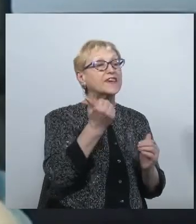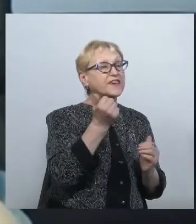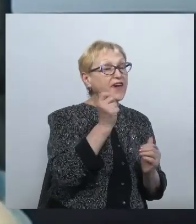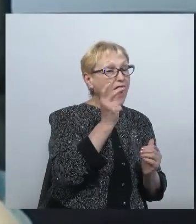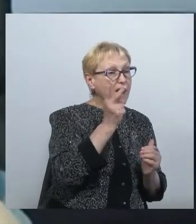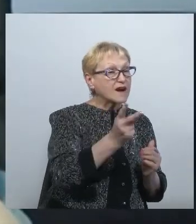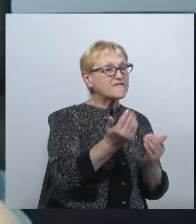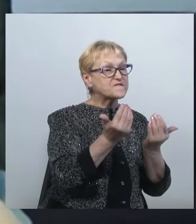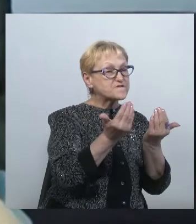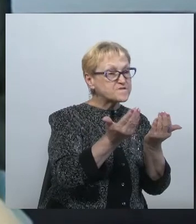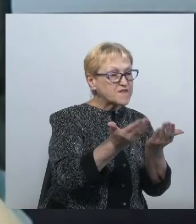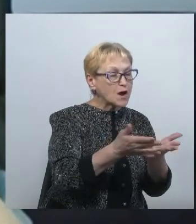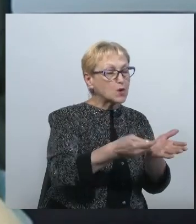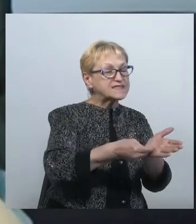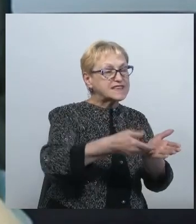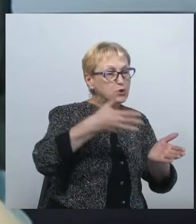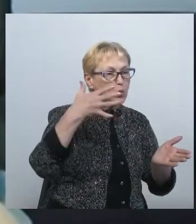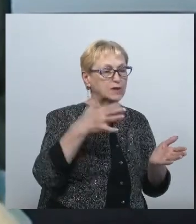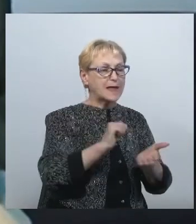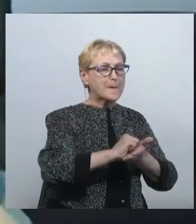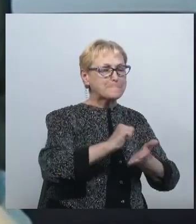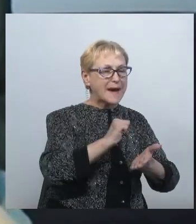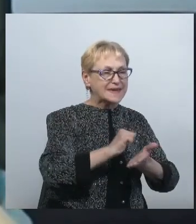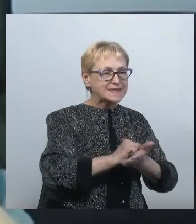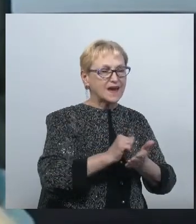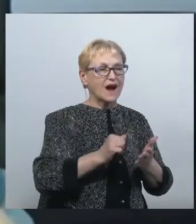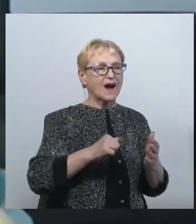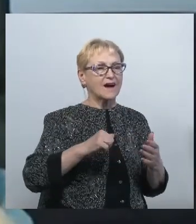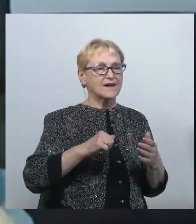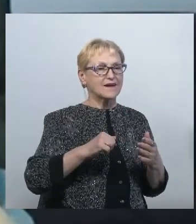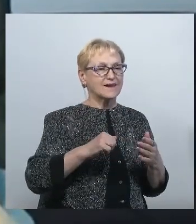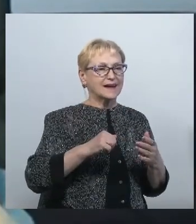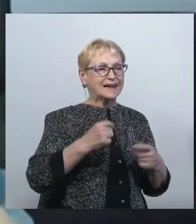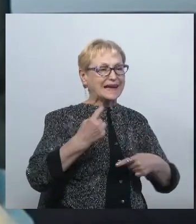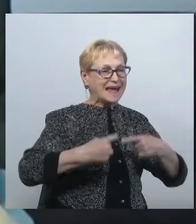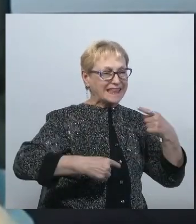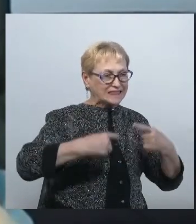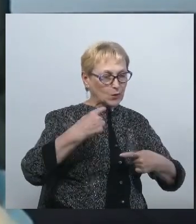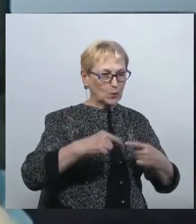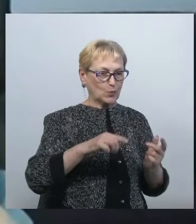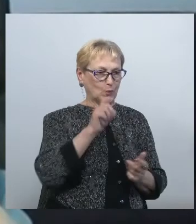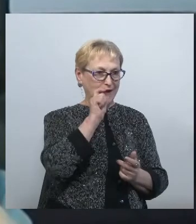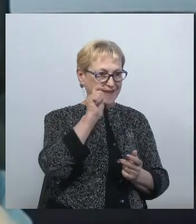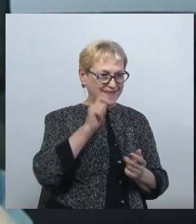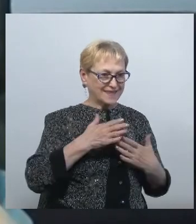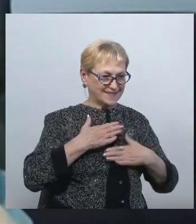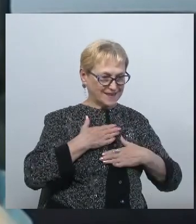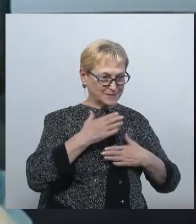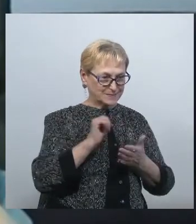question? How do you evaluate the level of media criticism in our country?